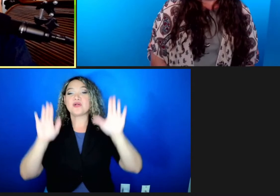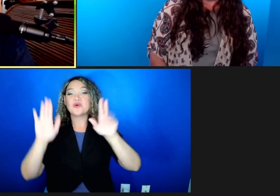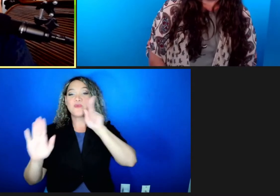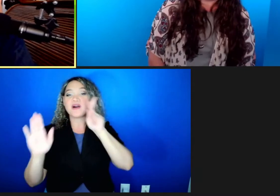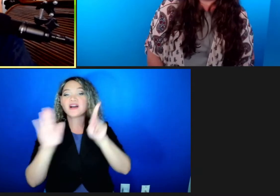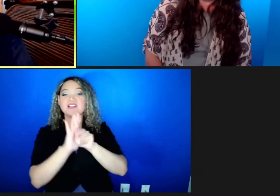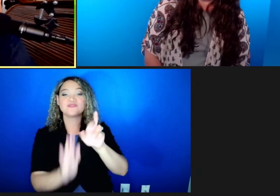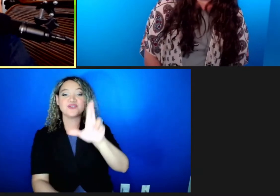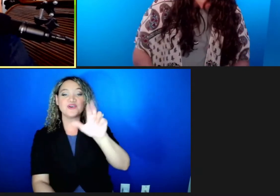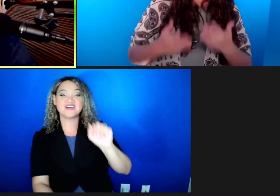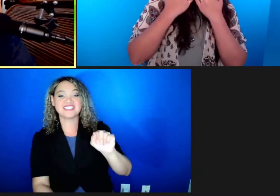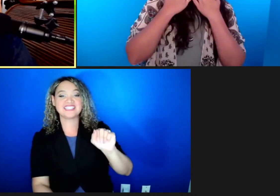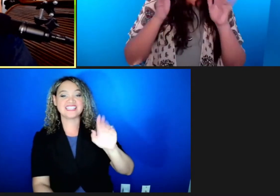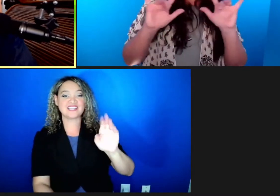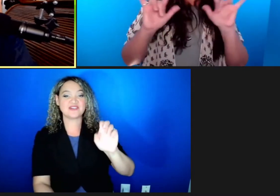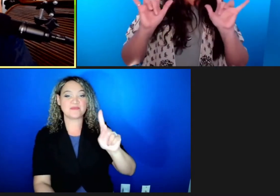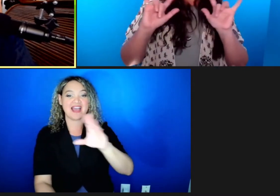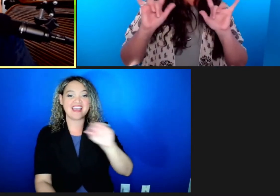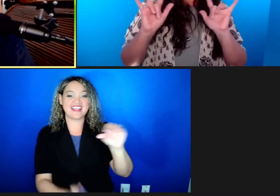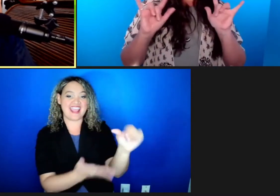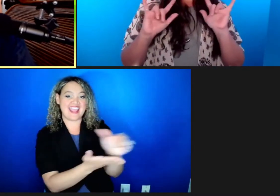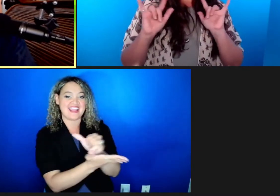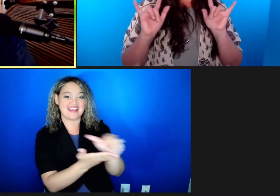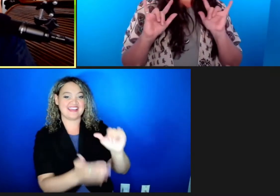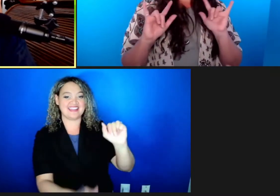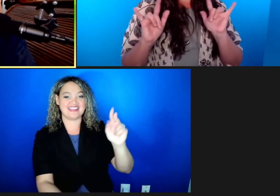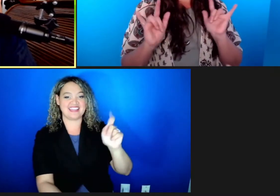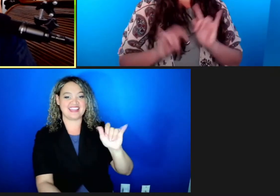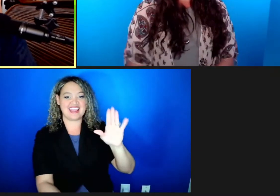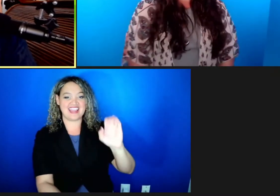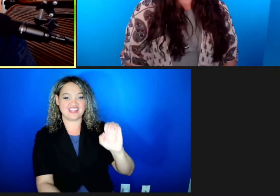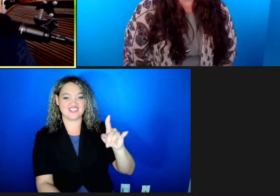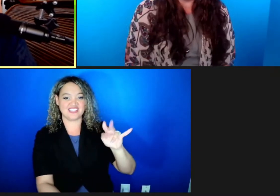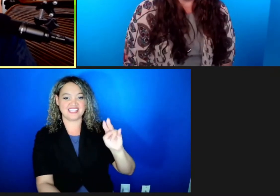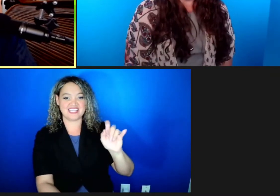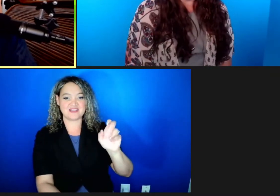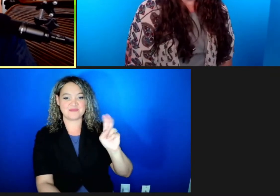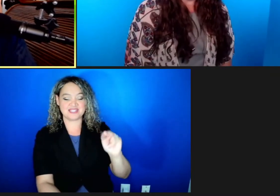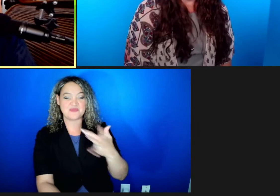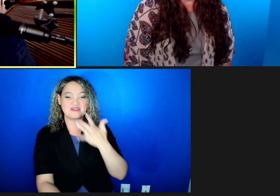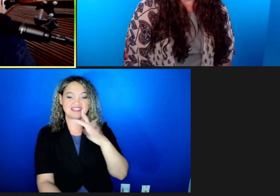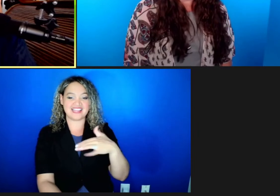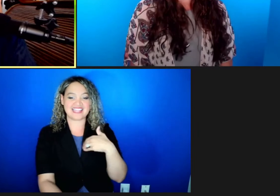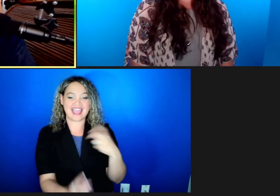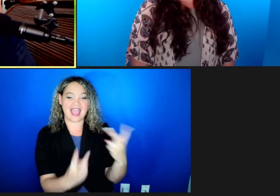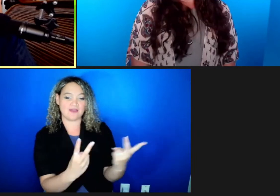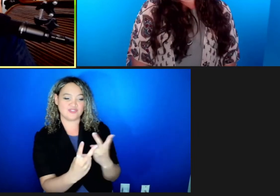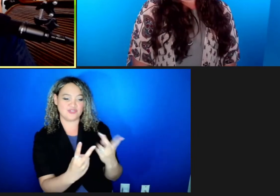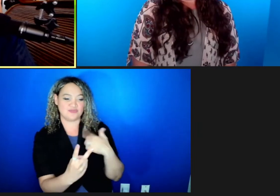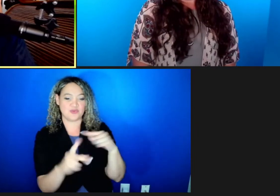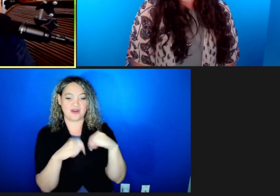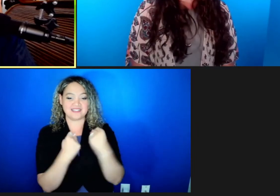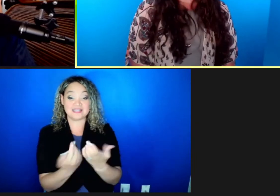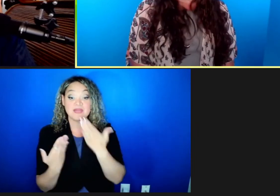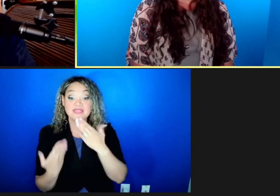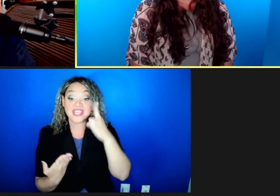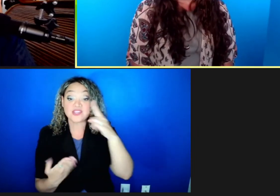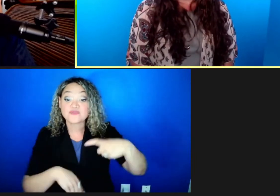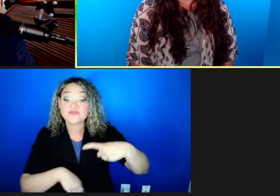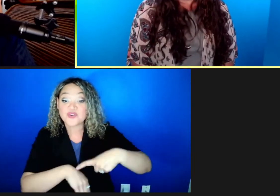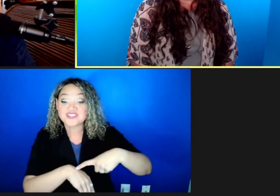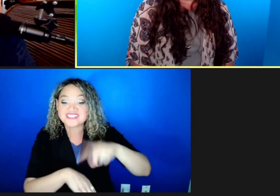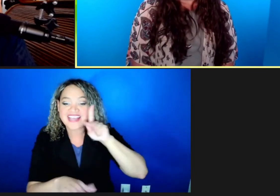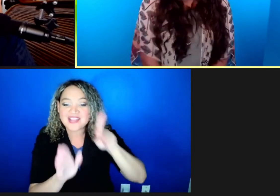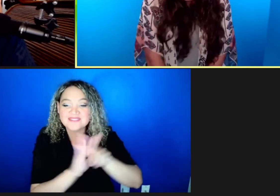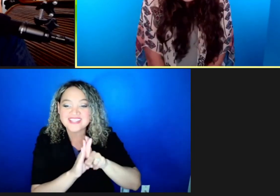great Angelique Pinkston, we are grateful to have you on our team, and thanks for the time. Thank you so